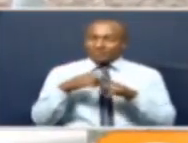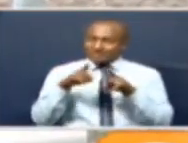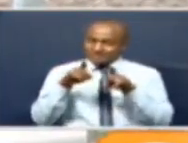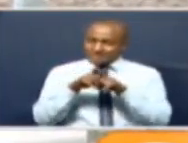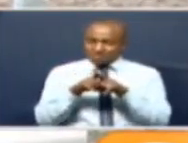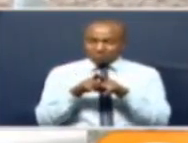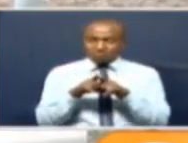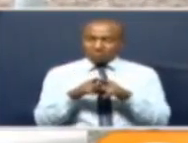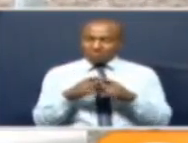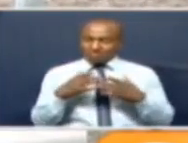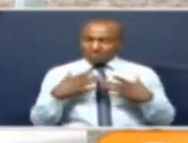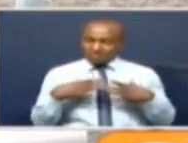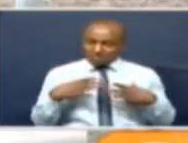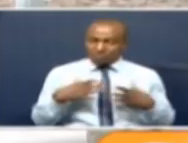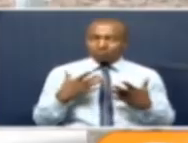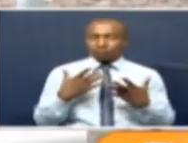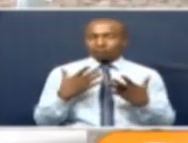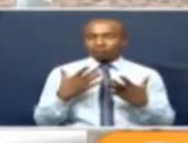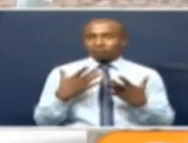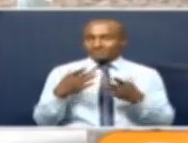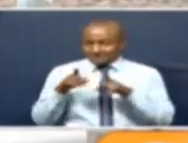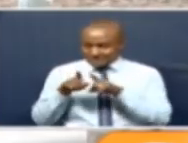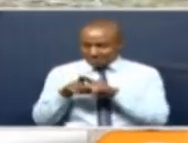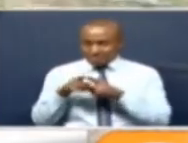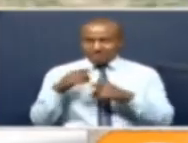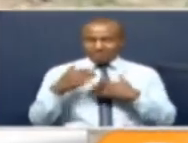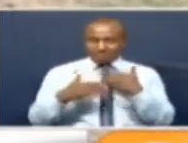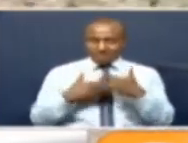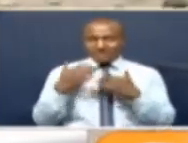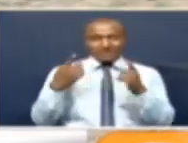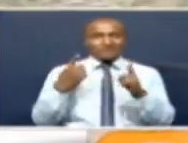different personalities that help differentiate them.